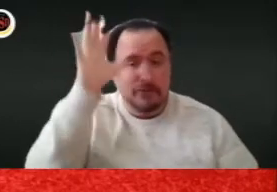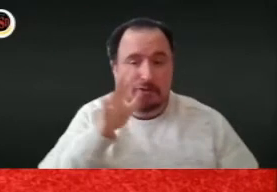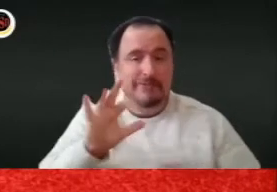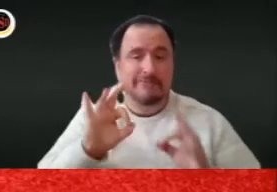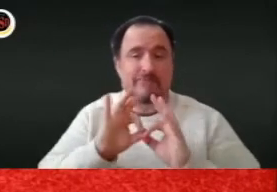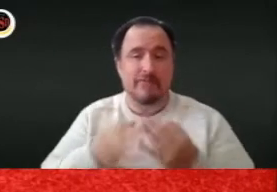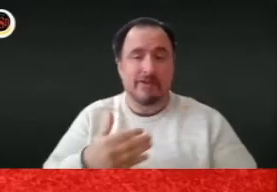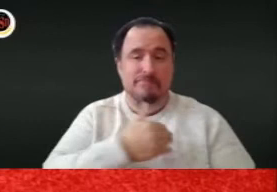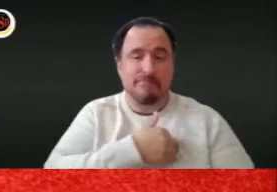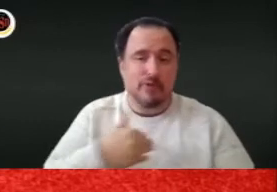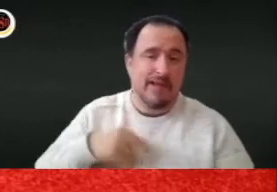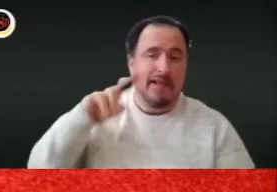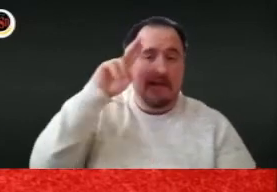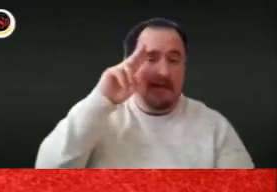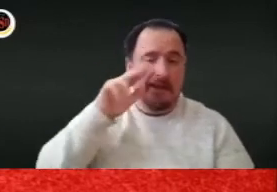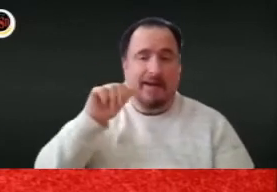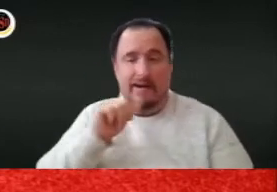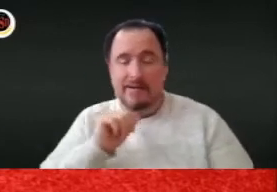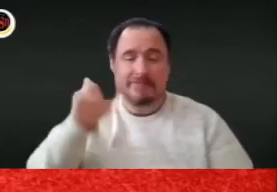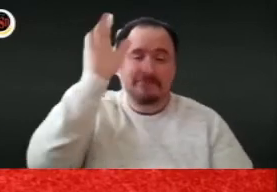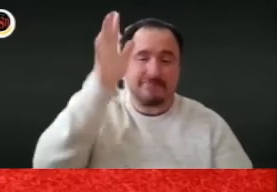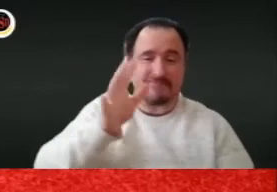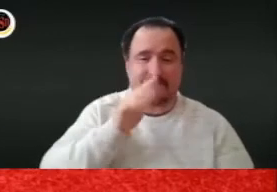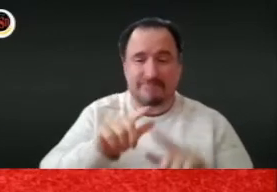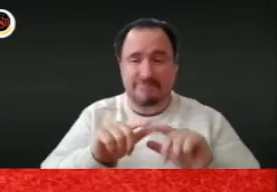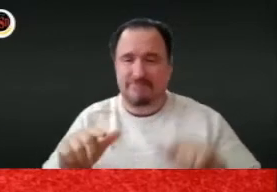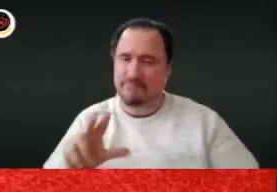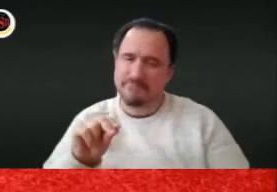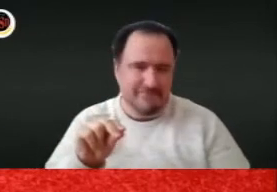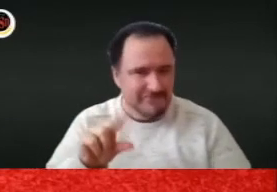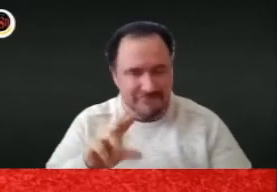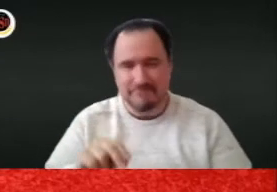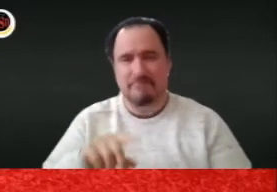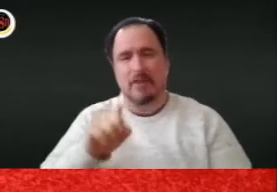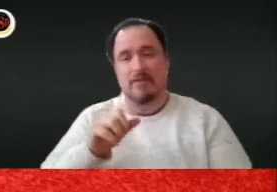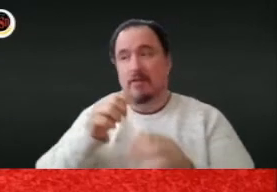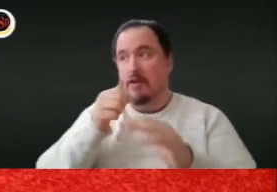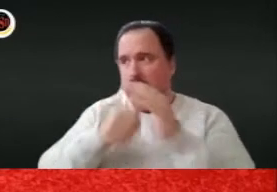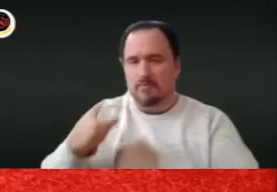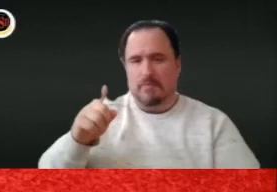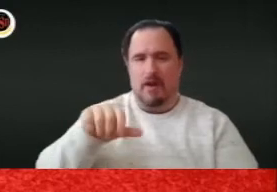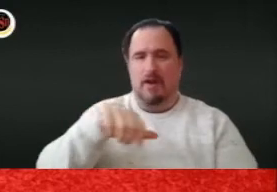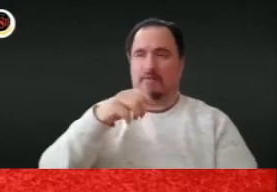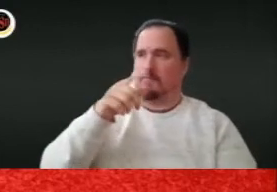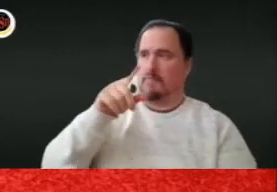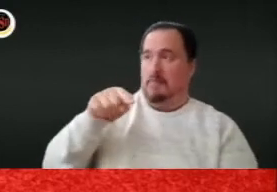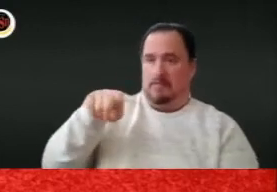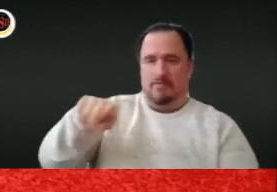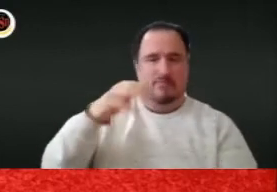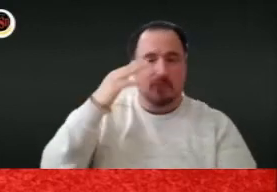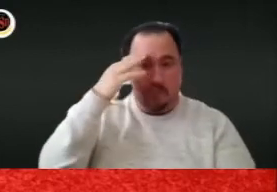Your parents, family member, aunt, uncle, mom, dad, etc., cannot be your community